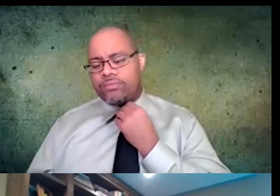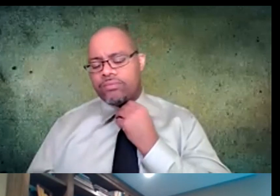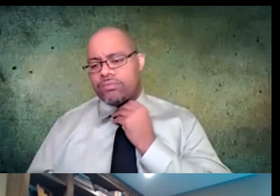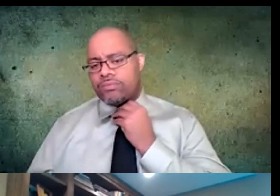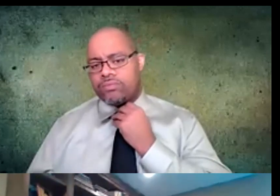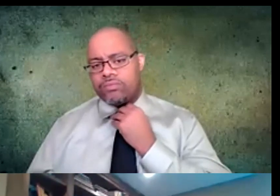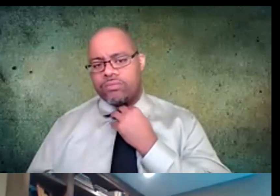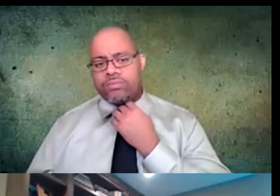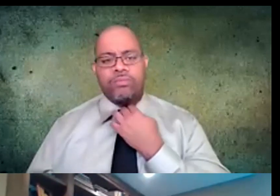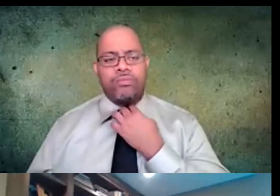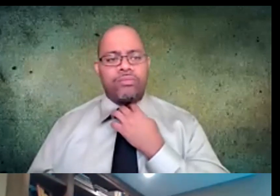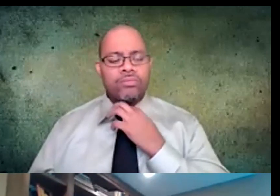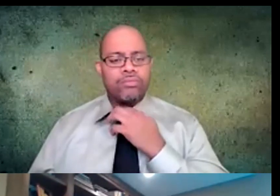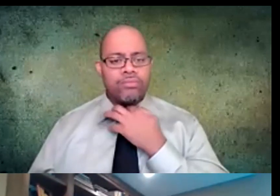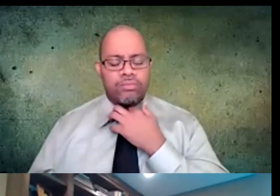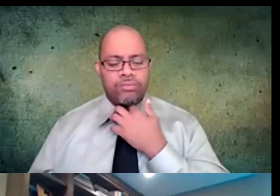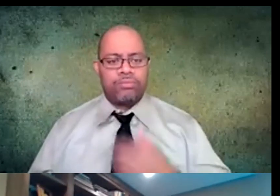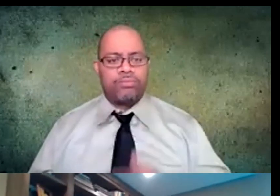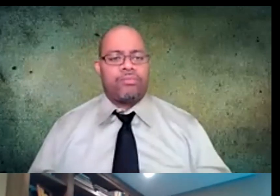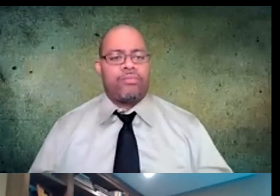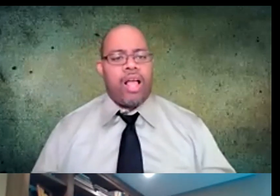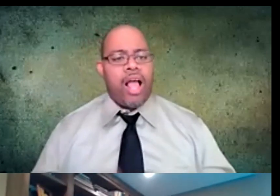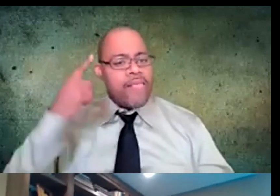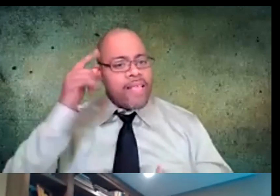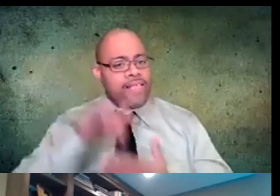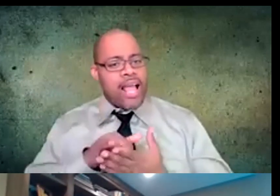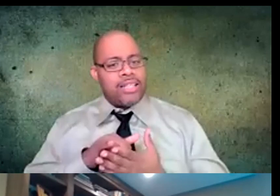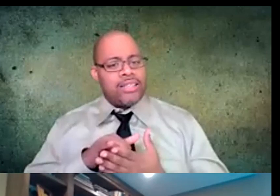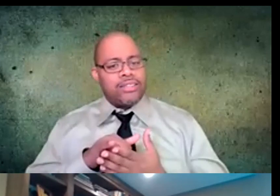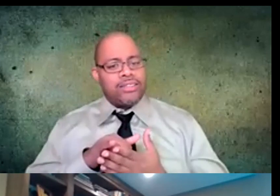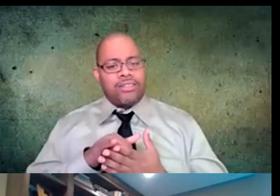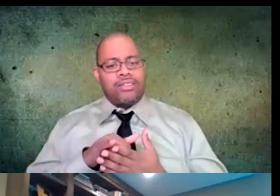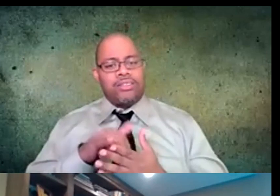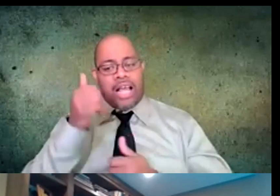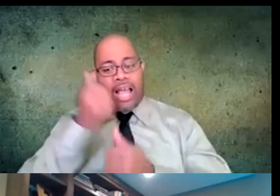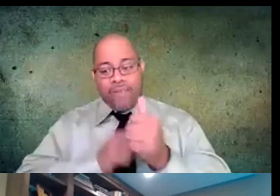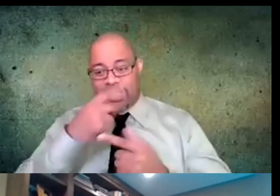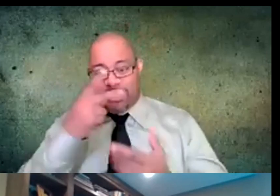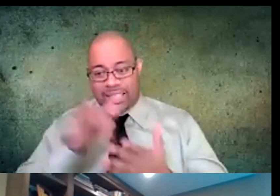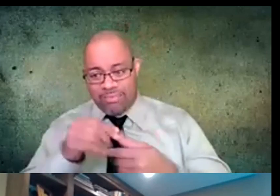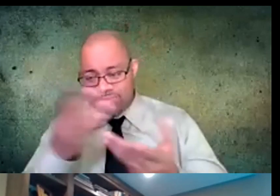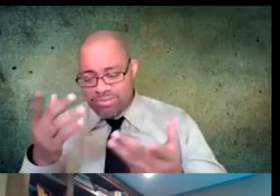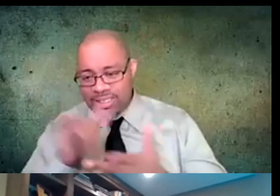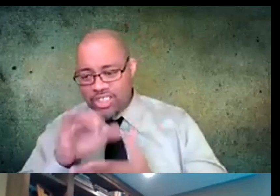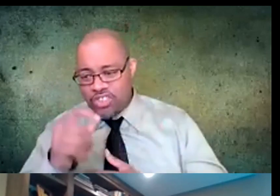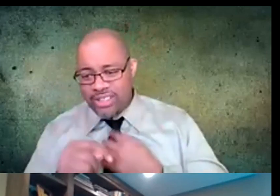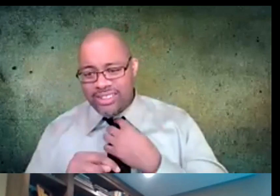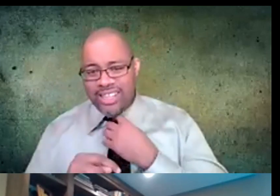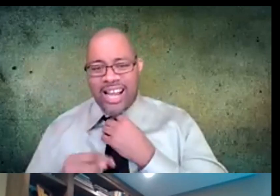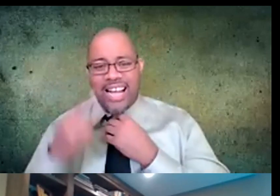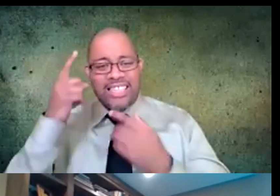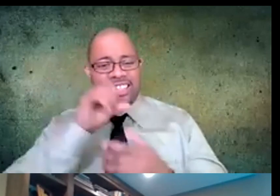Perfect, thank you. So I think that's answered every question I've seen come out in the chat. I guess just